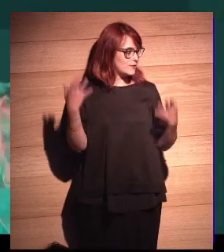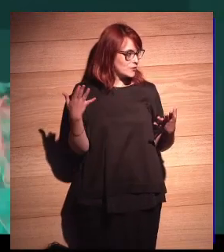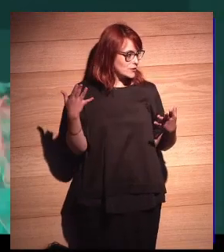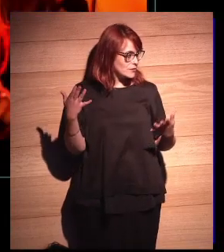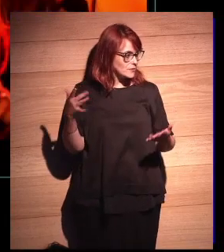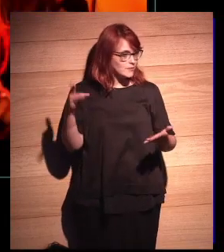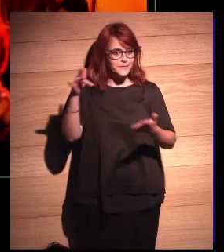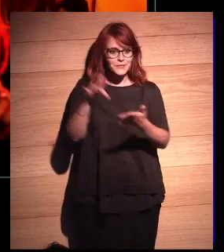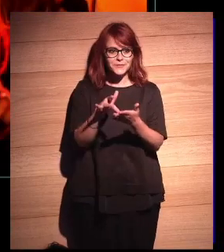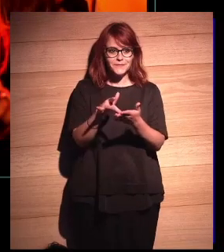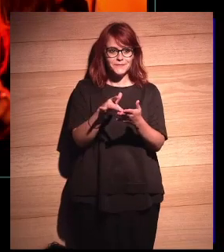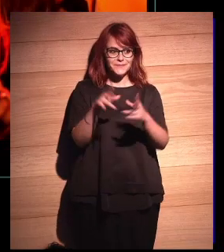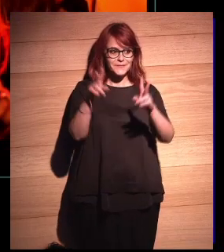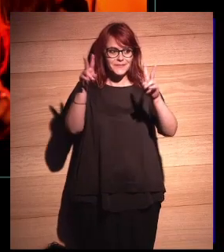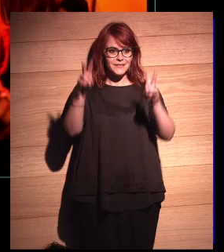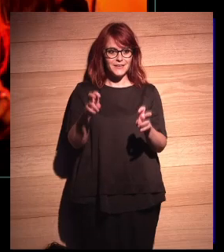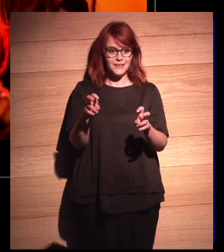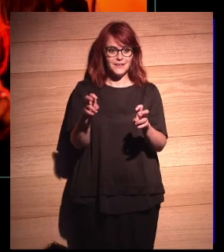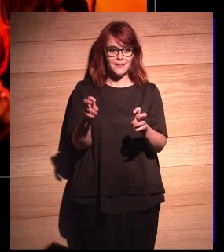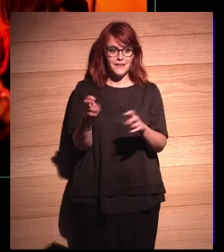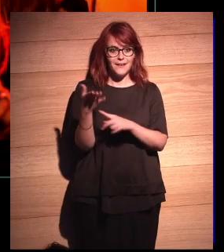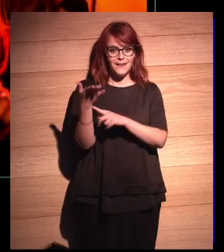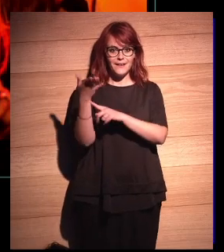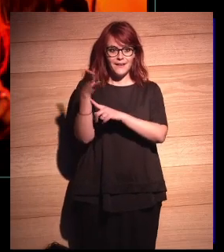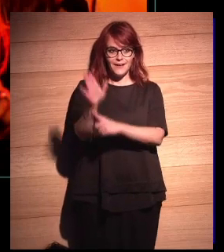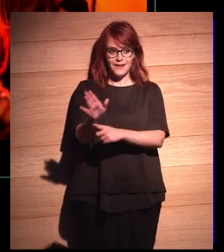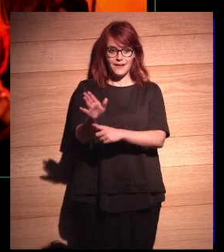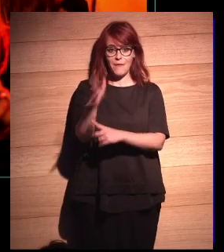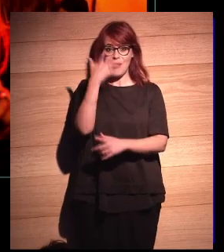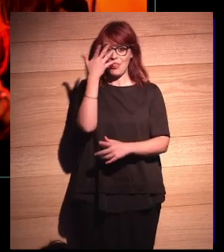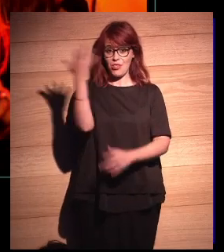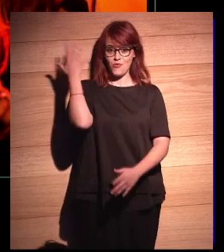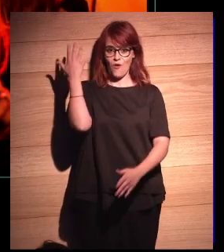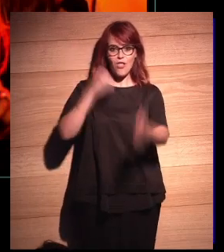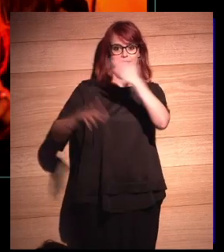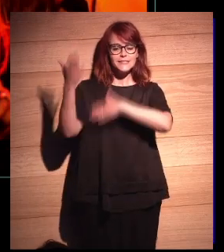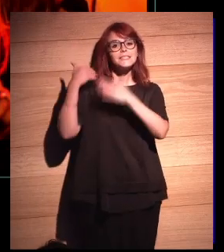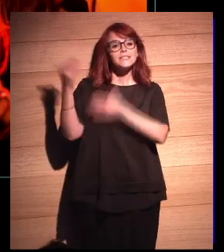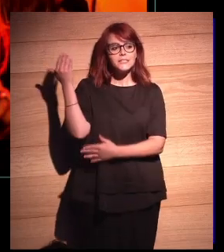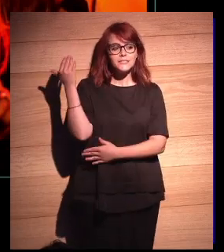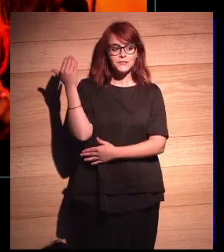So let's start with the beginning. I'm